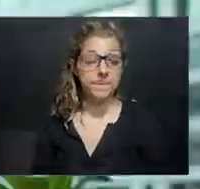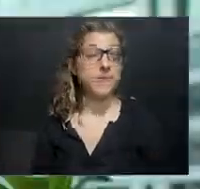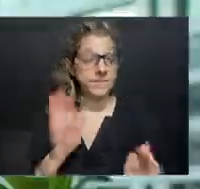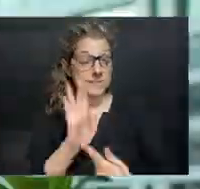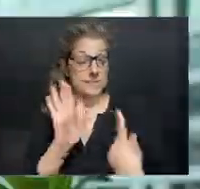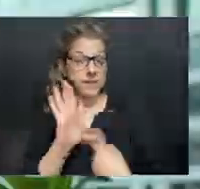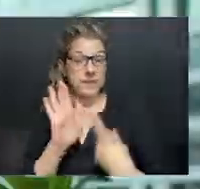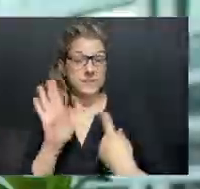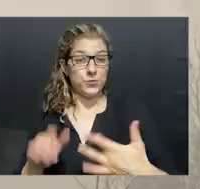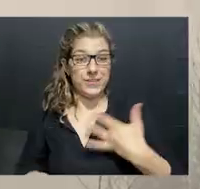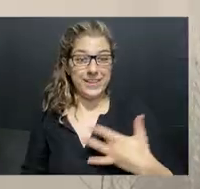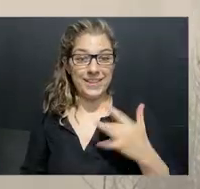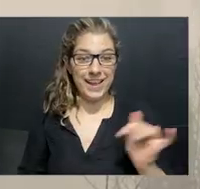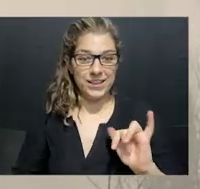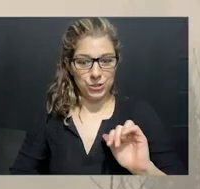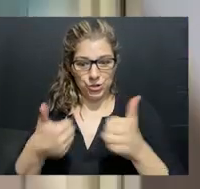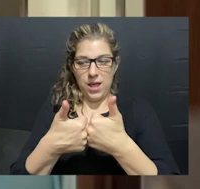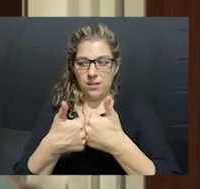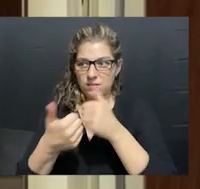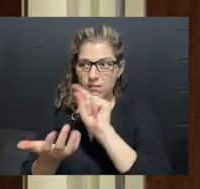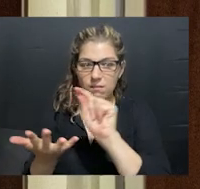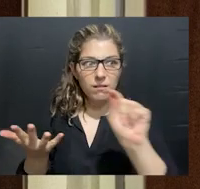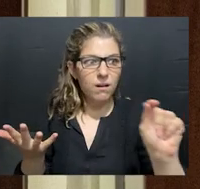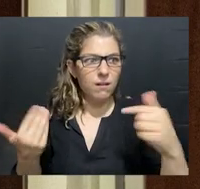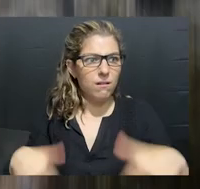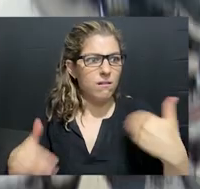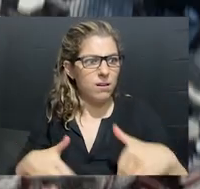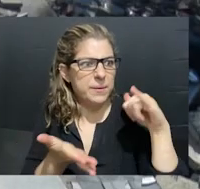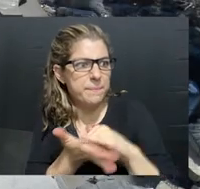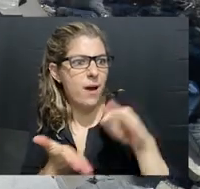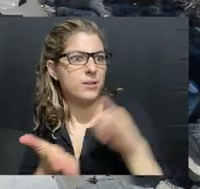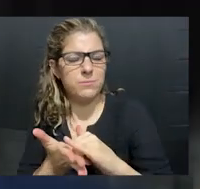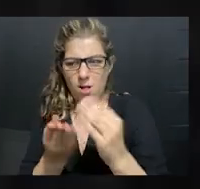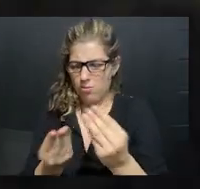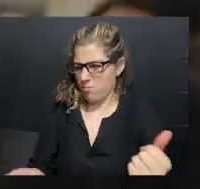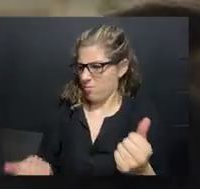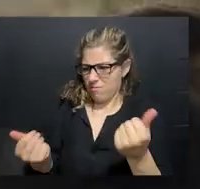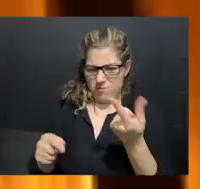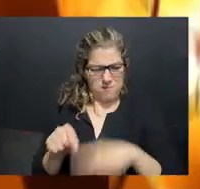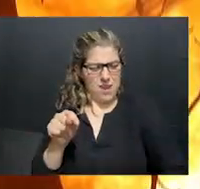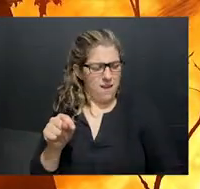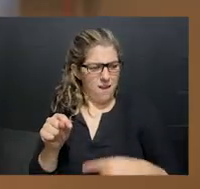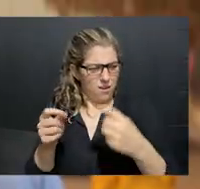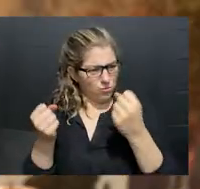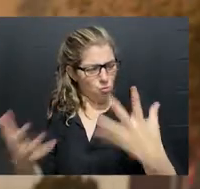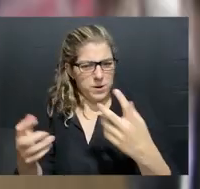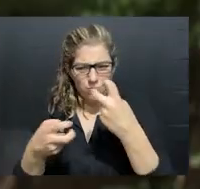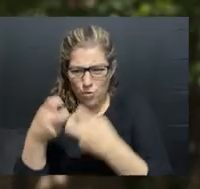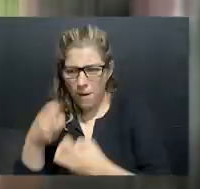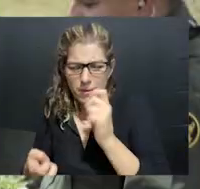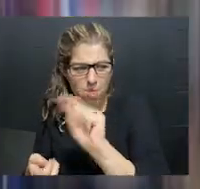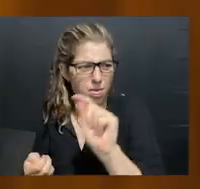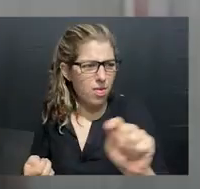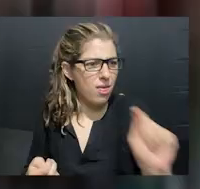Sometimes you feel as if the challenges are greater than any solutions that you're able to surface and